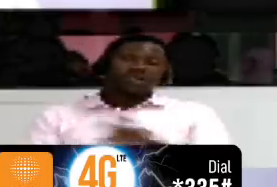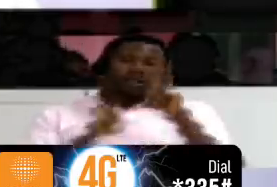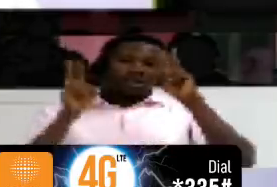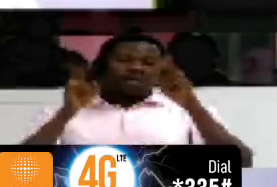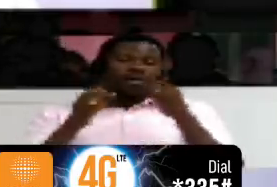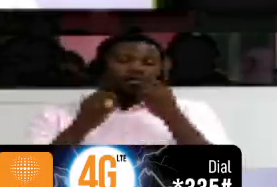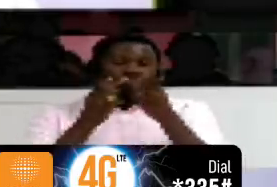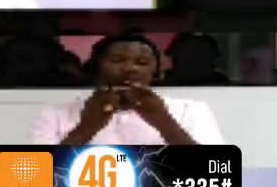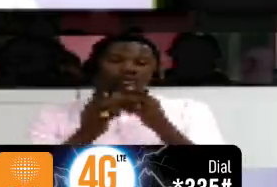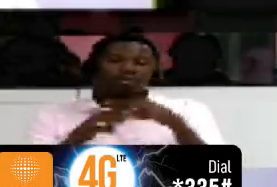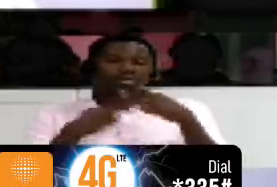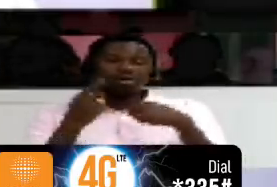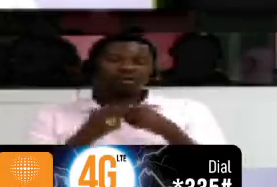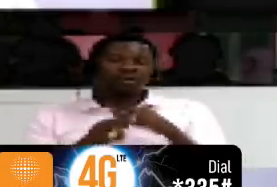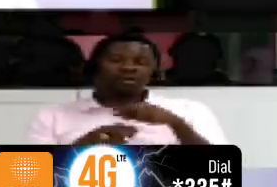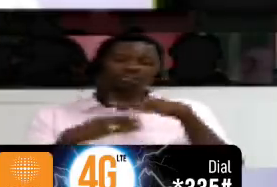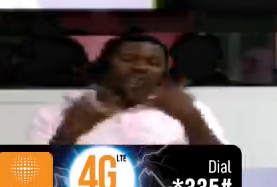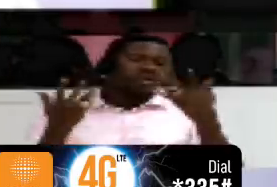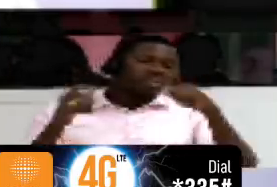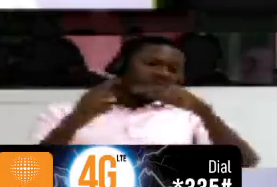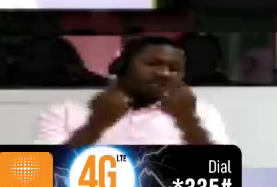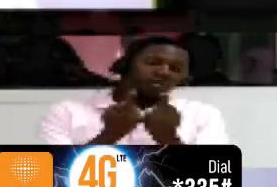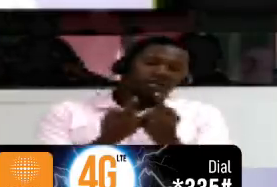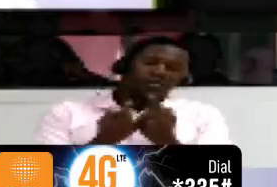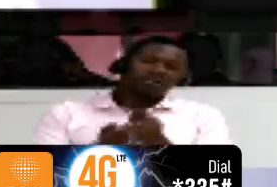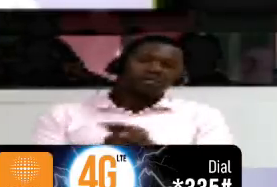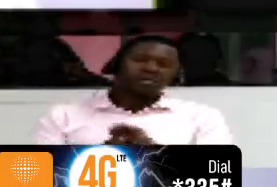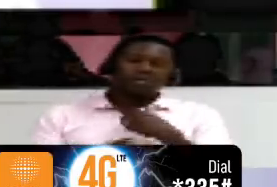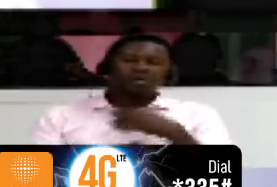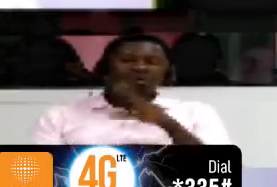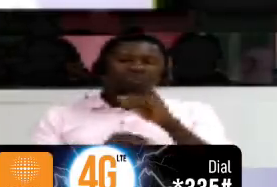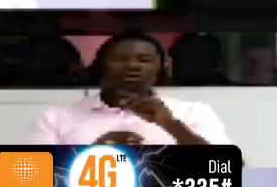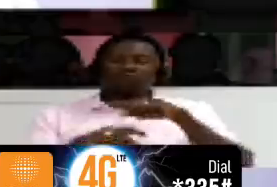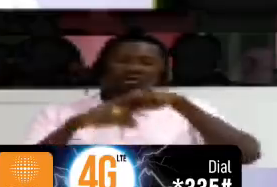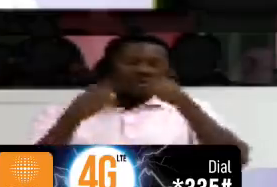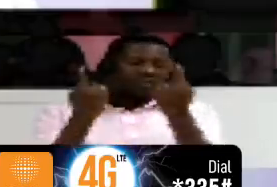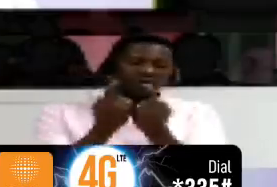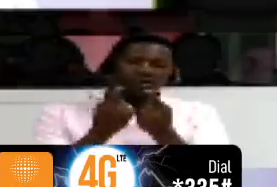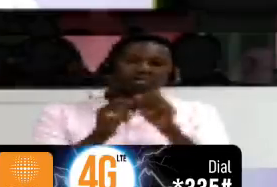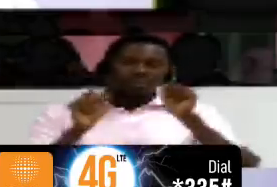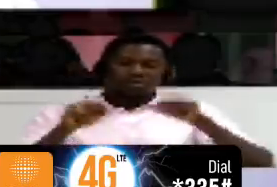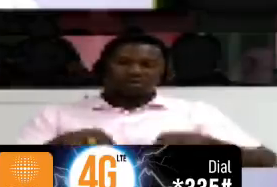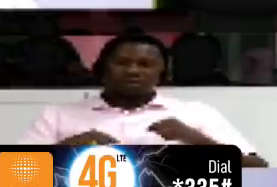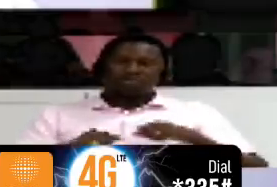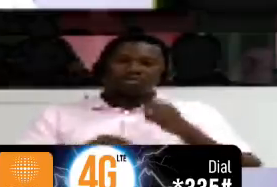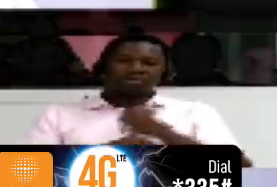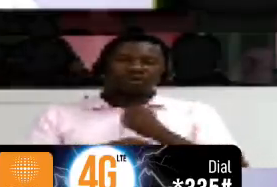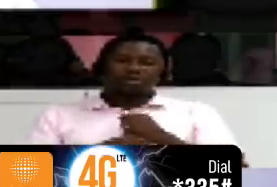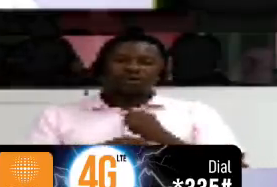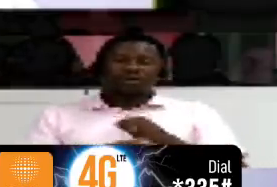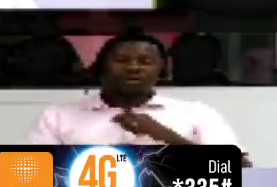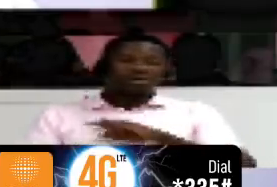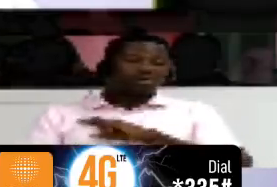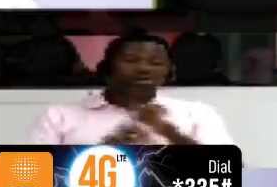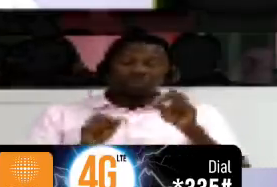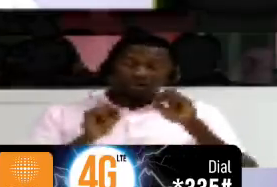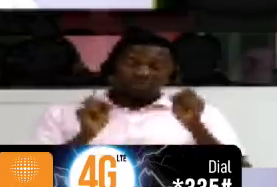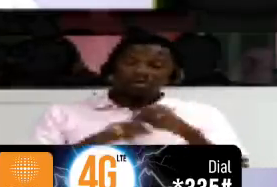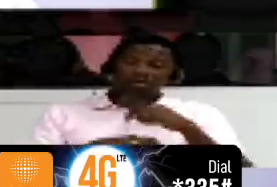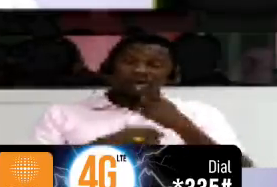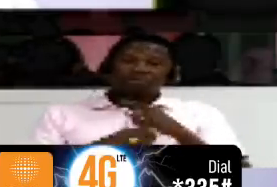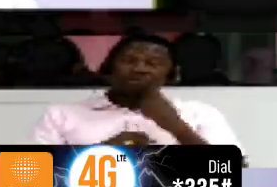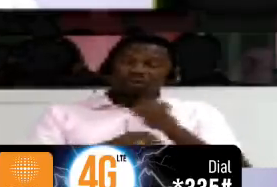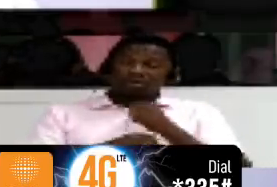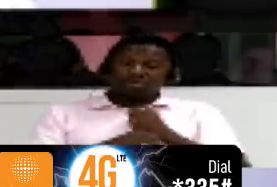spoke about a lot of things, that he will do everything possible to make sure that no stone is left